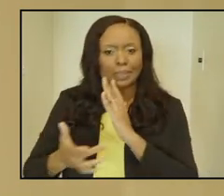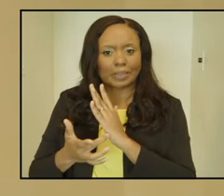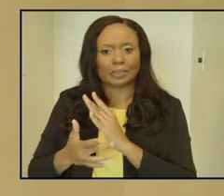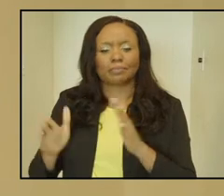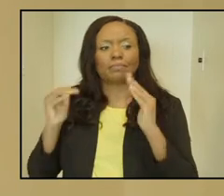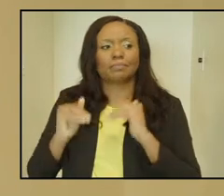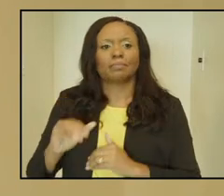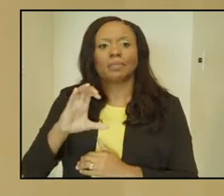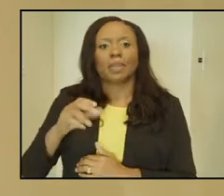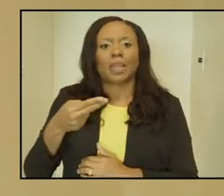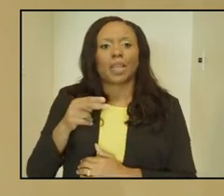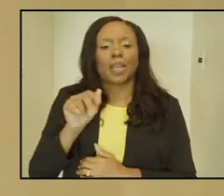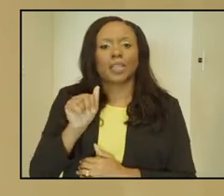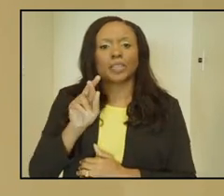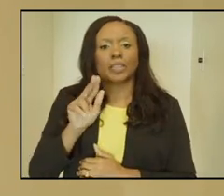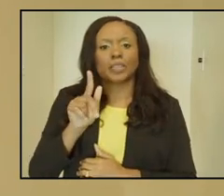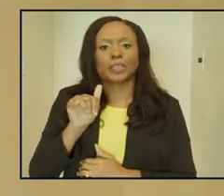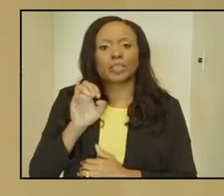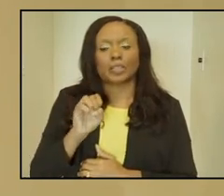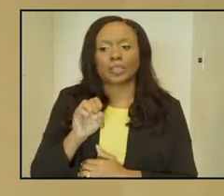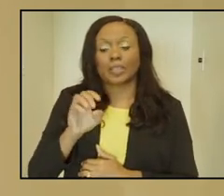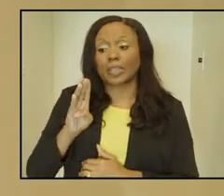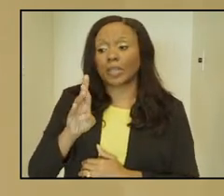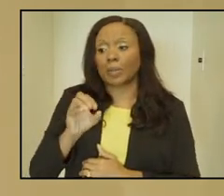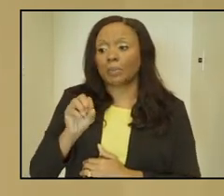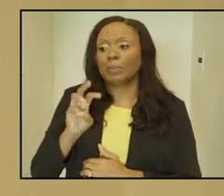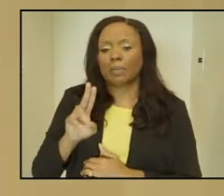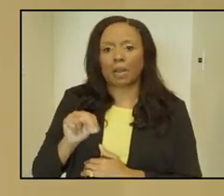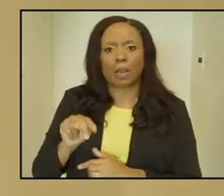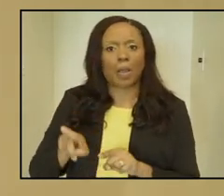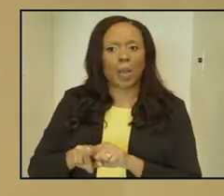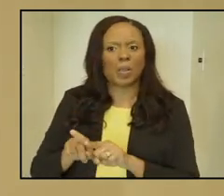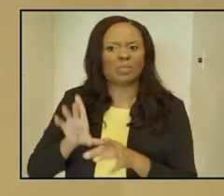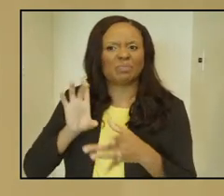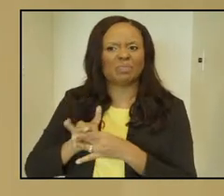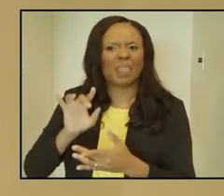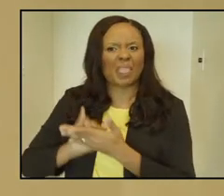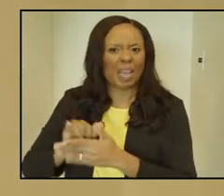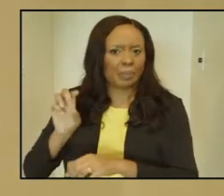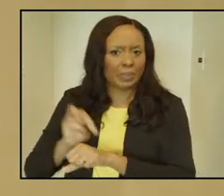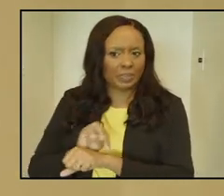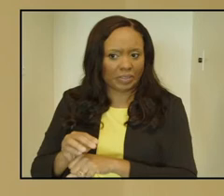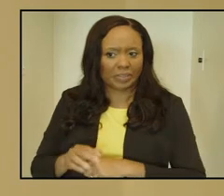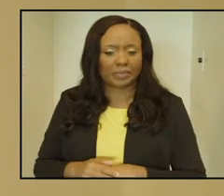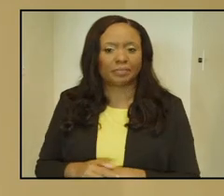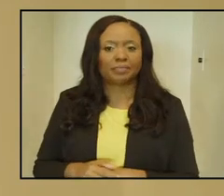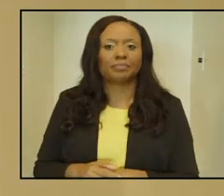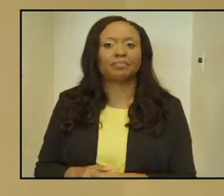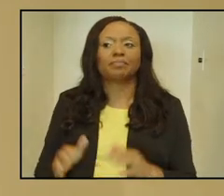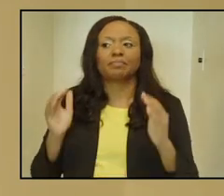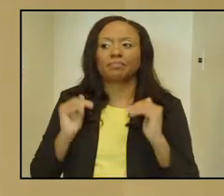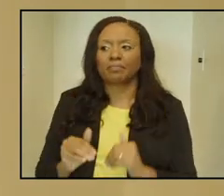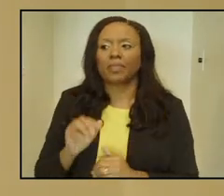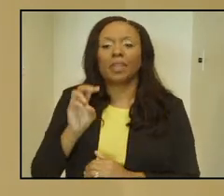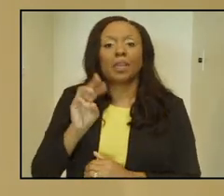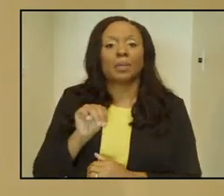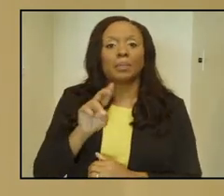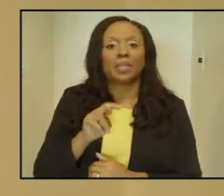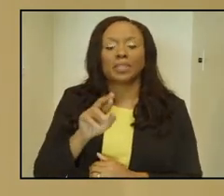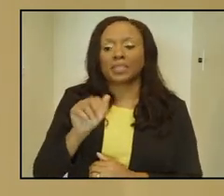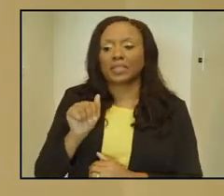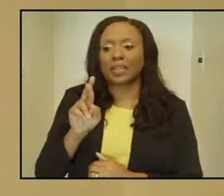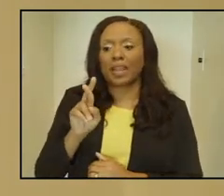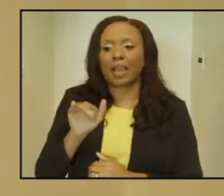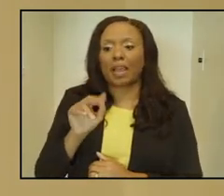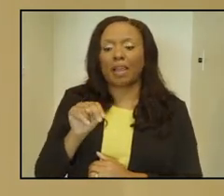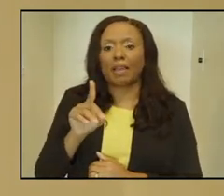of Innovation, Science and Smart Technology. Mr. Ben Arundel, CBE, SCM, Special Envoy